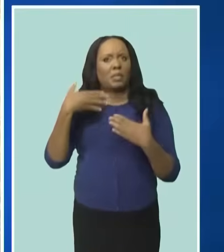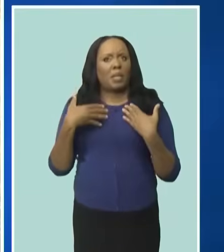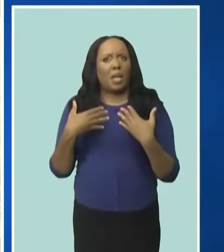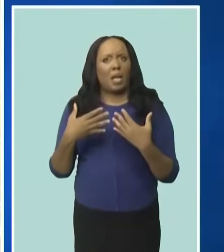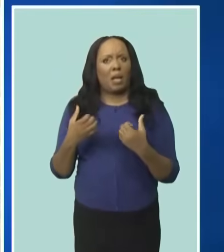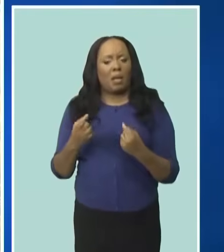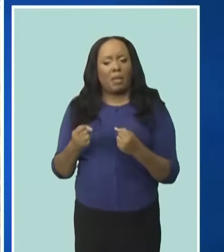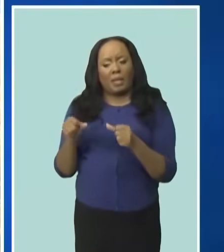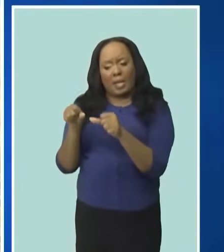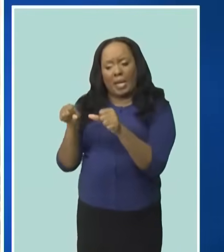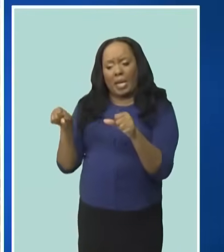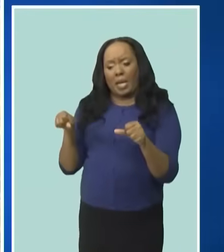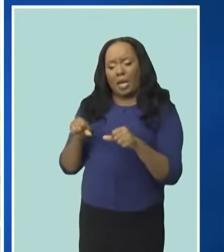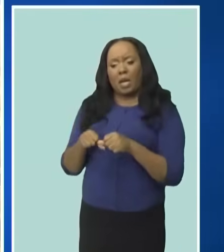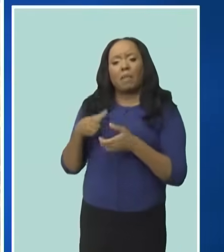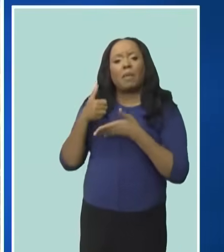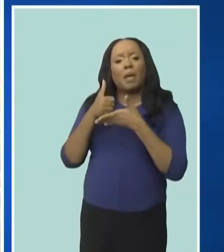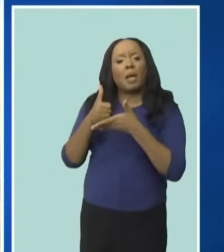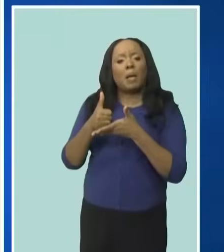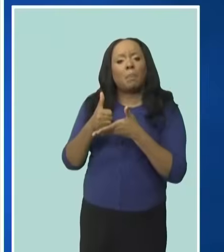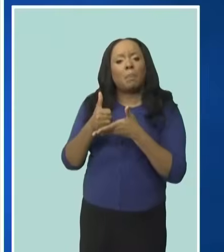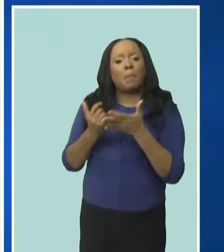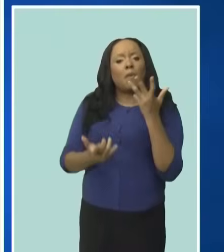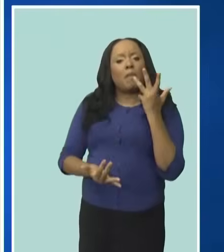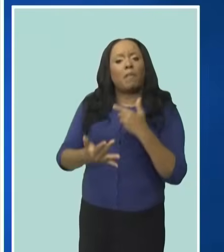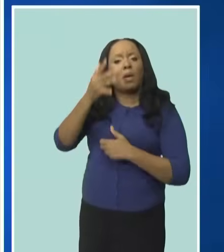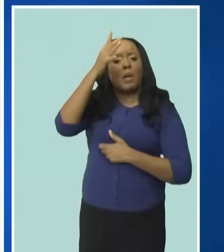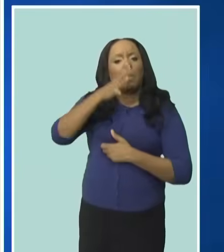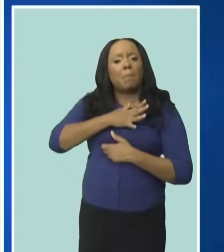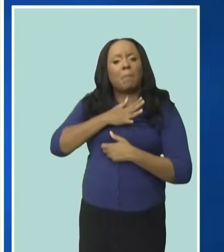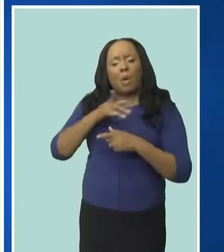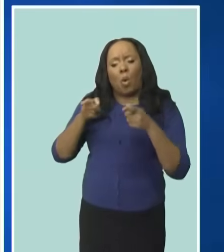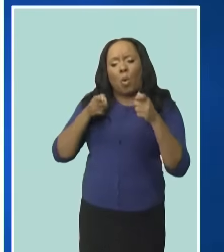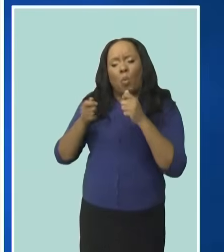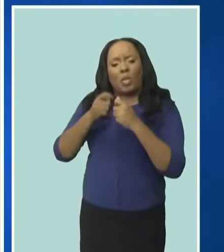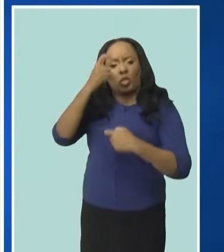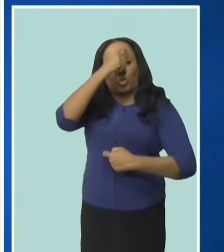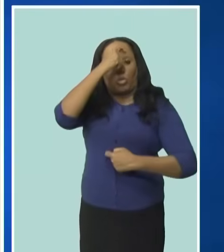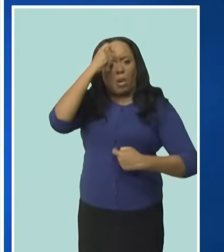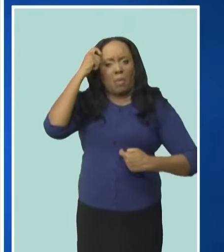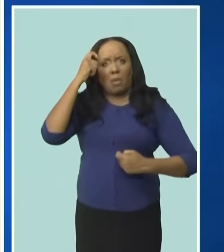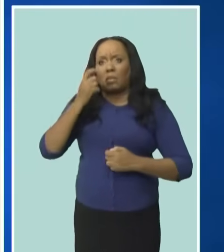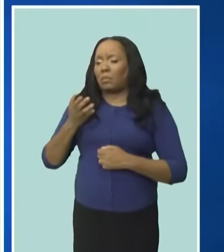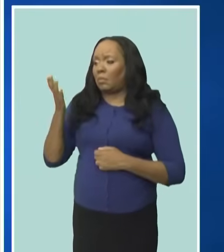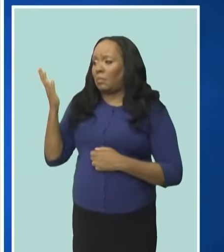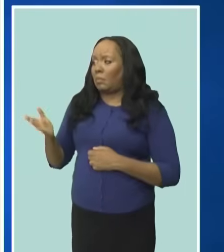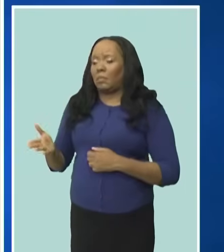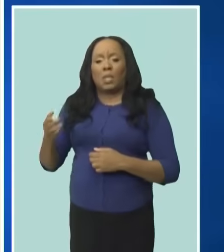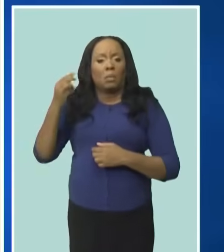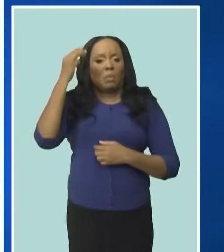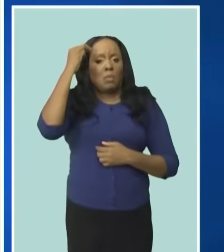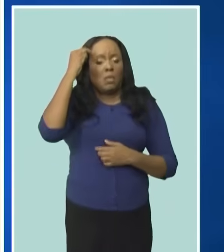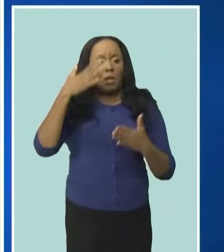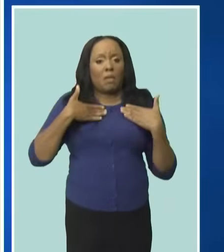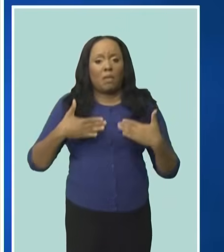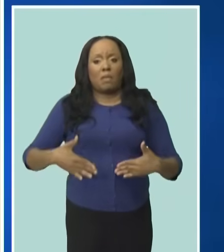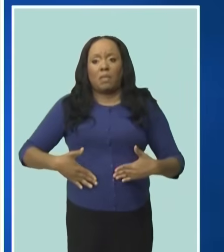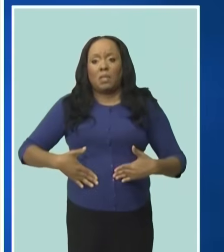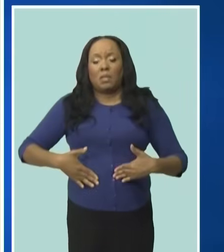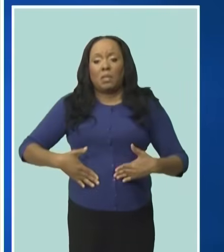help officers coping with trauma. The mental, physical, and emotional well-being of our officers is